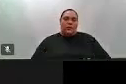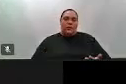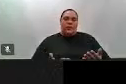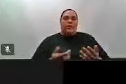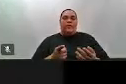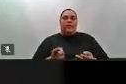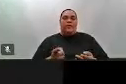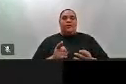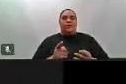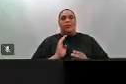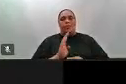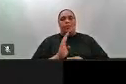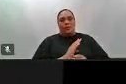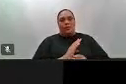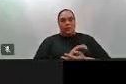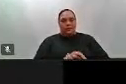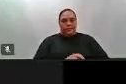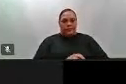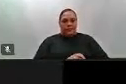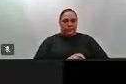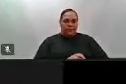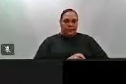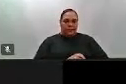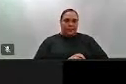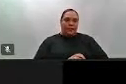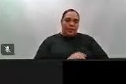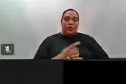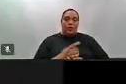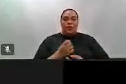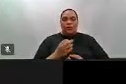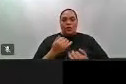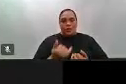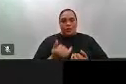board. So I'm now going to take